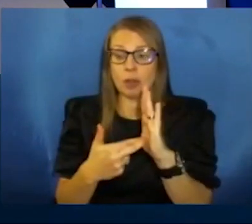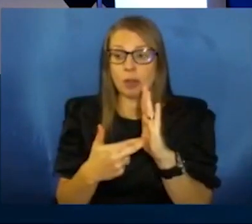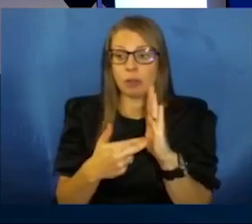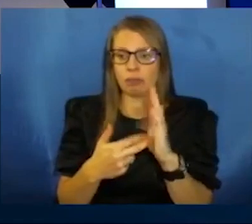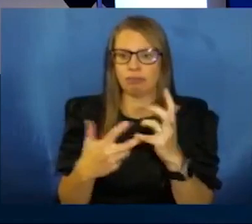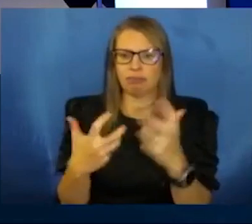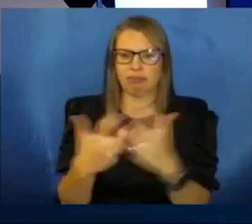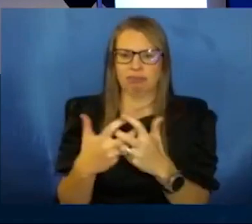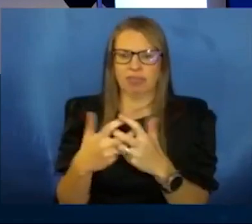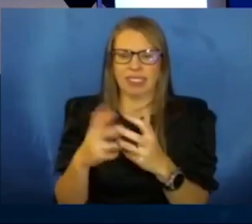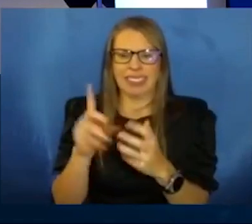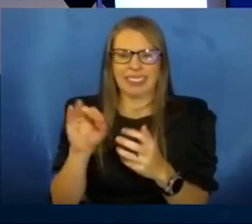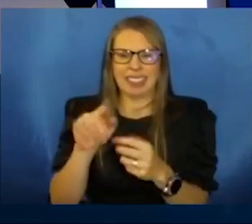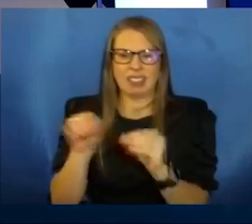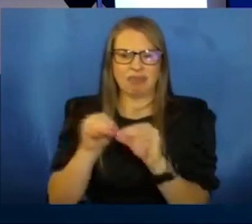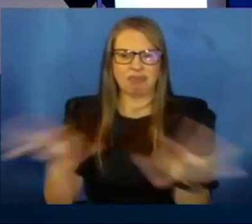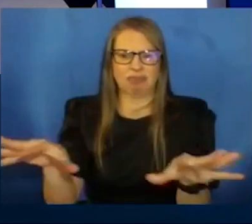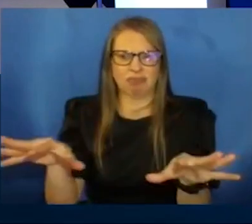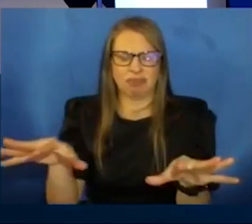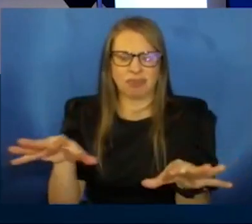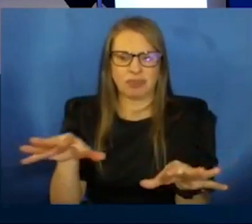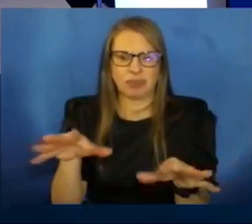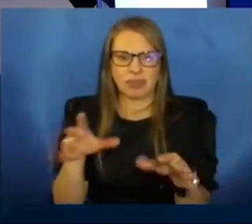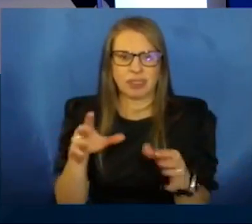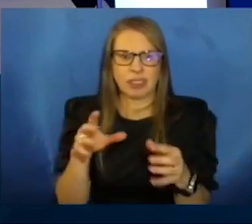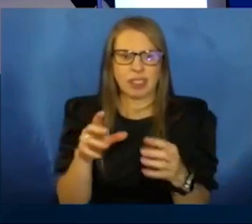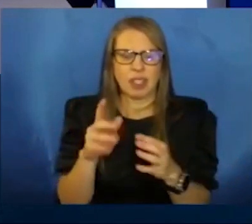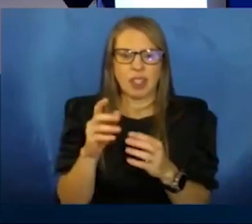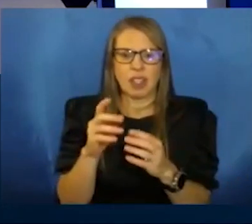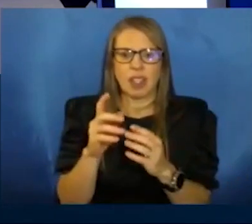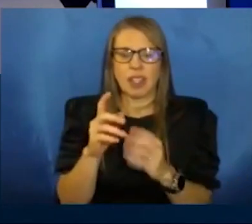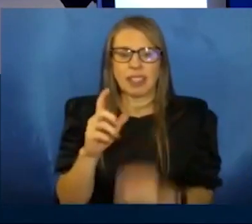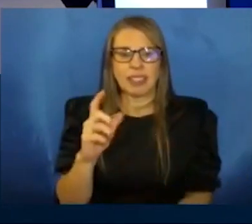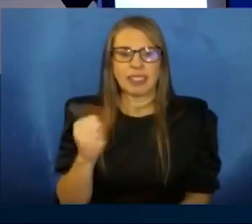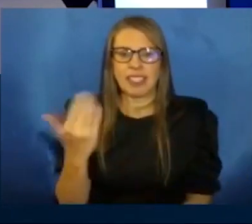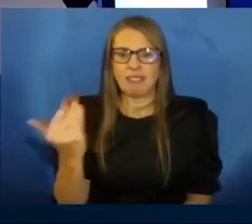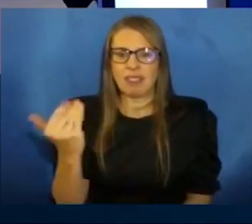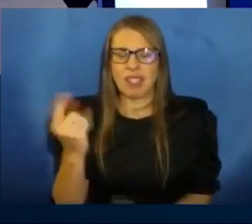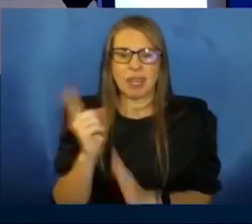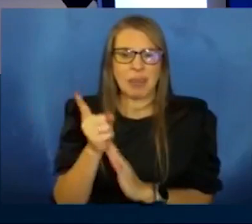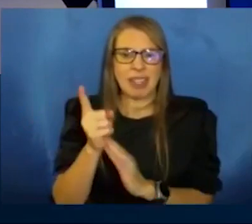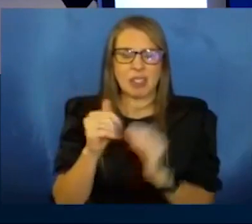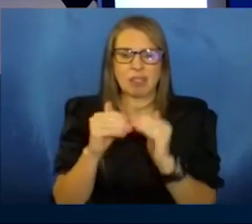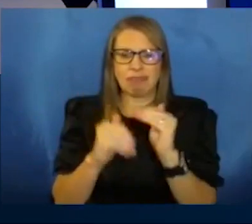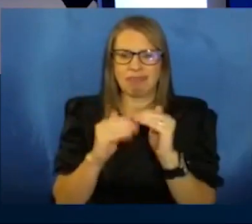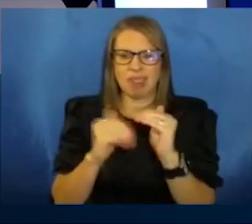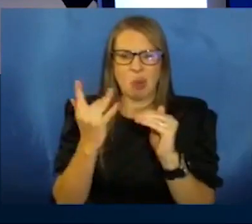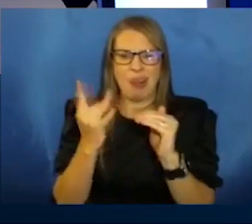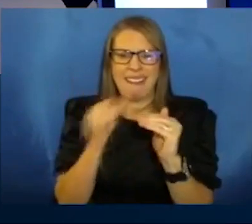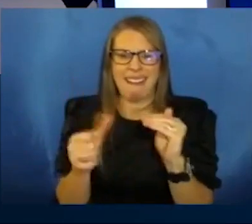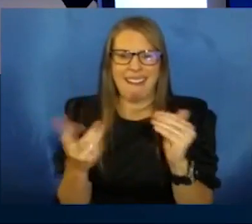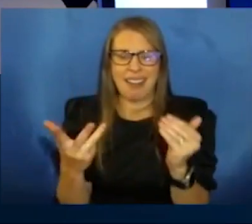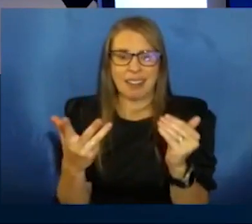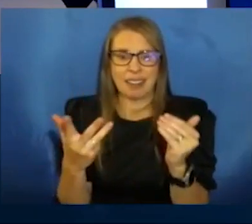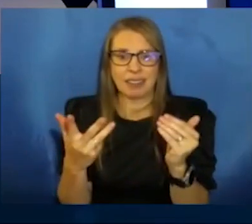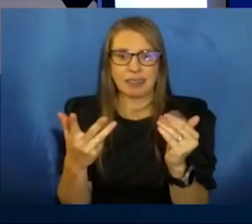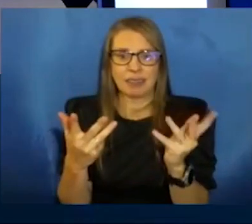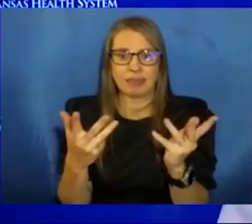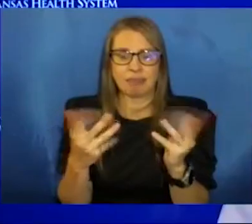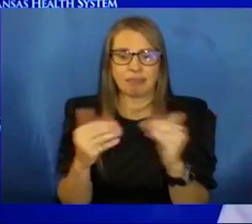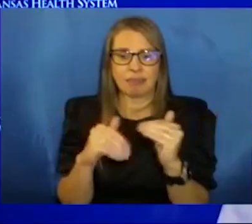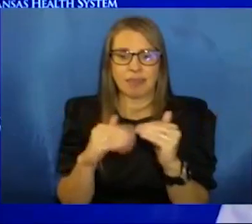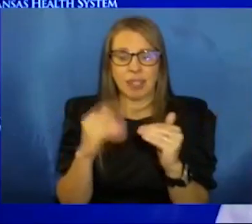the hospitalizations have followed case numbers by a couple of weeks, and in general, deaths have followed hospitalizations by